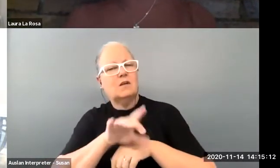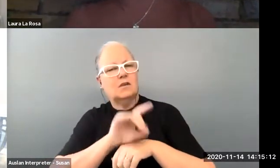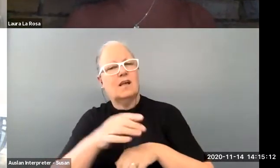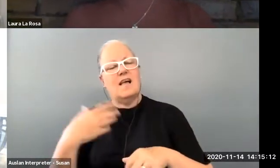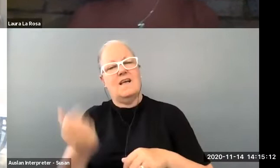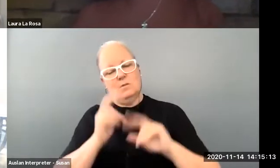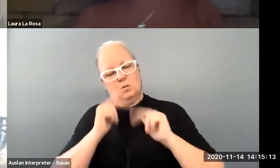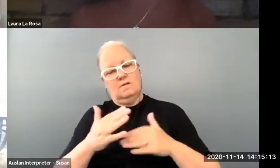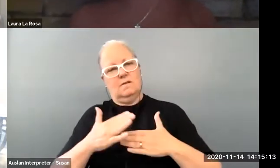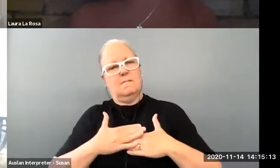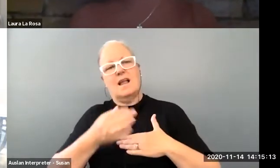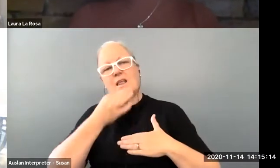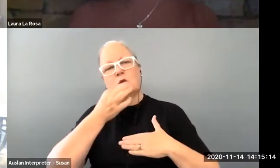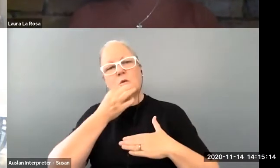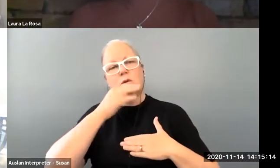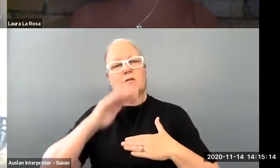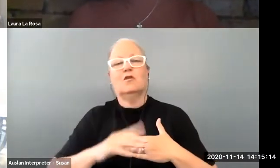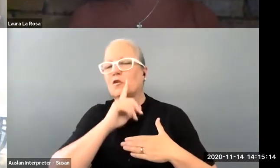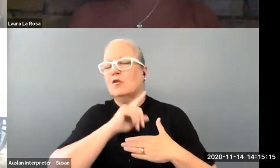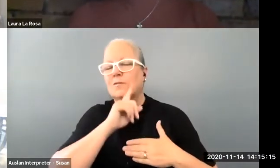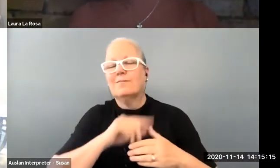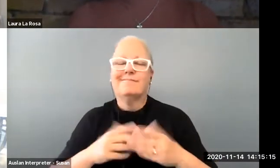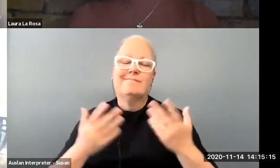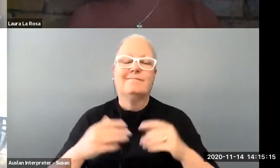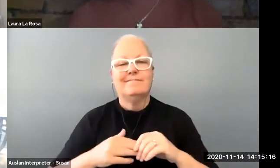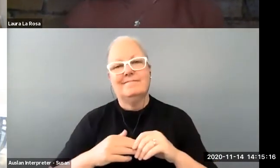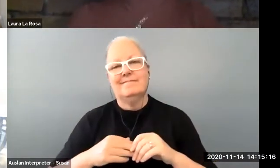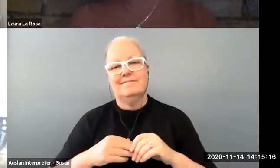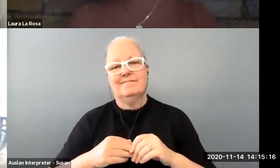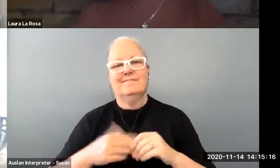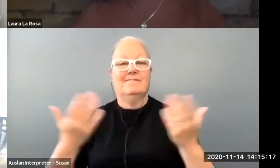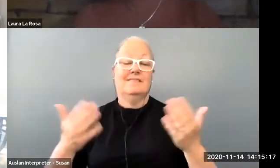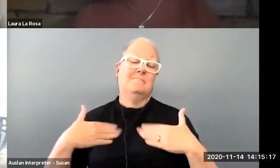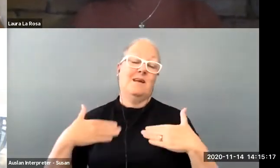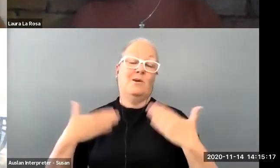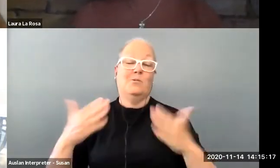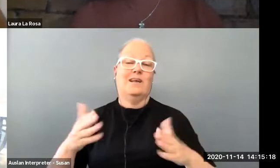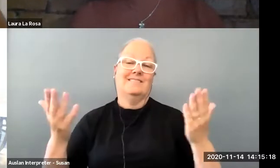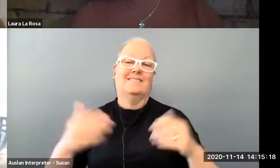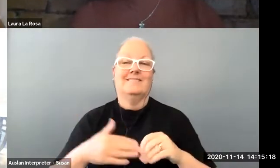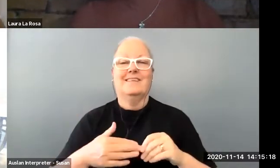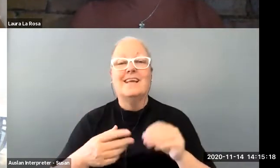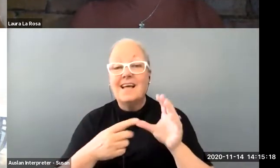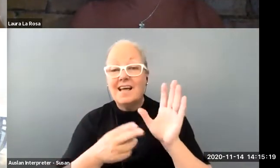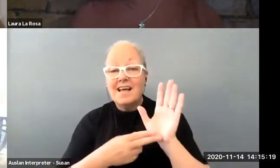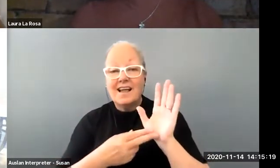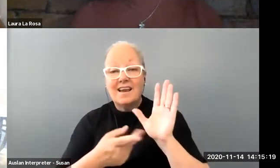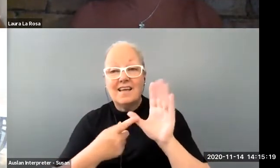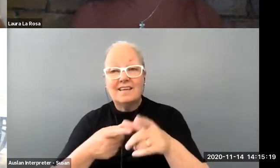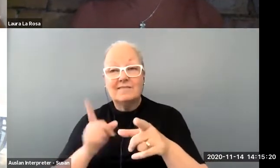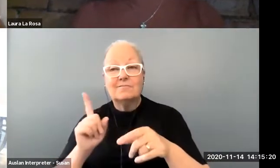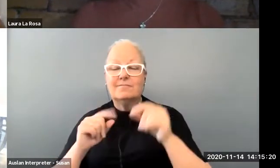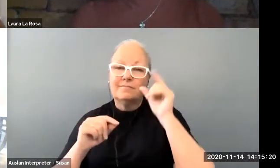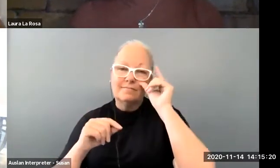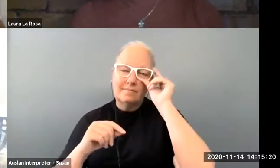inner child as well. So yeah, that's my way. Anna? I think